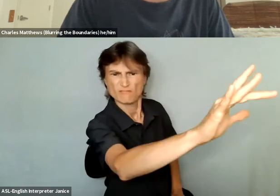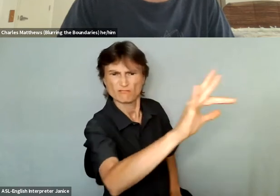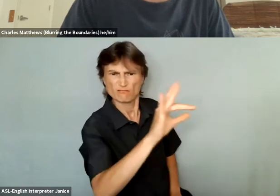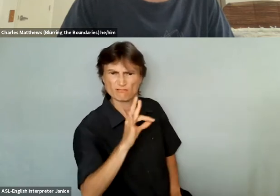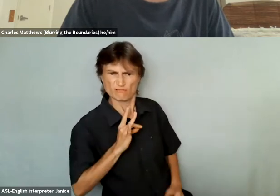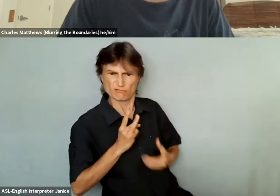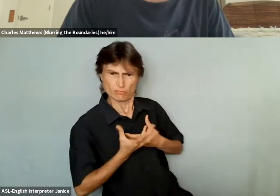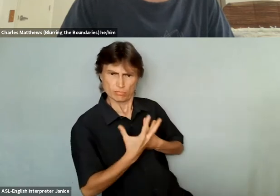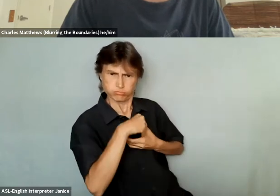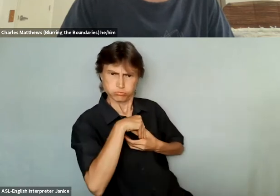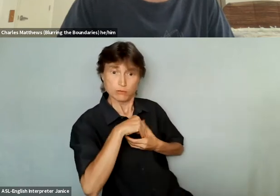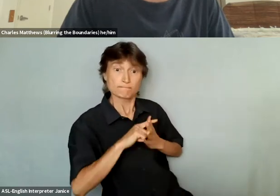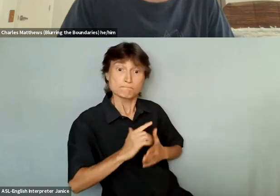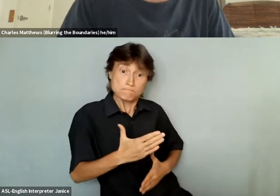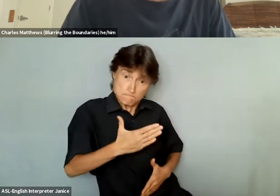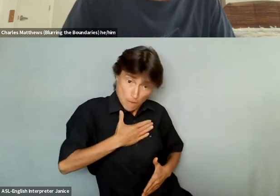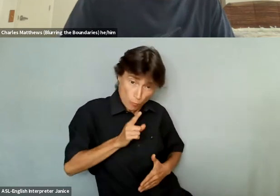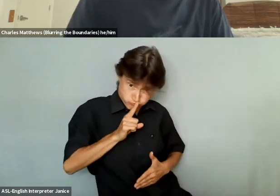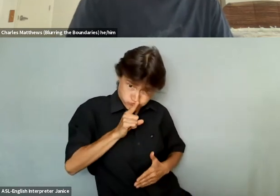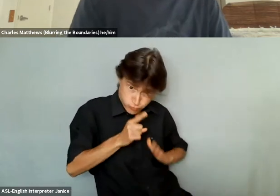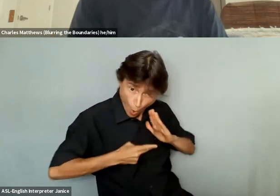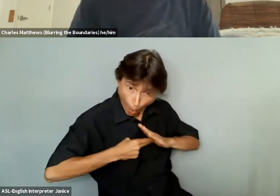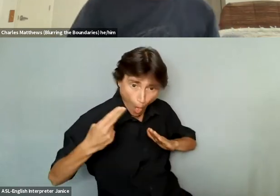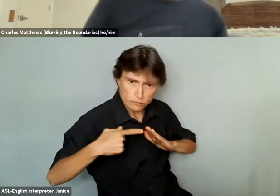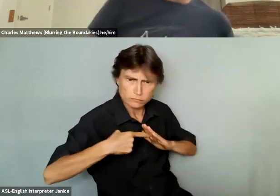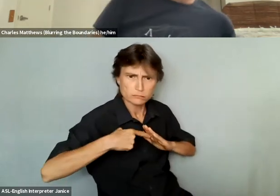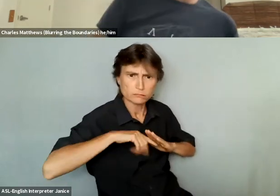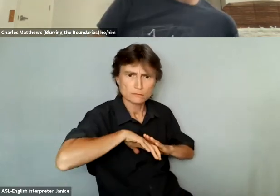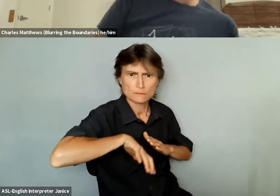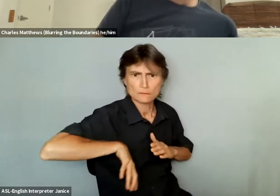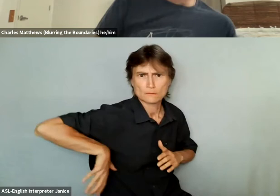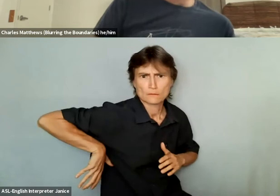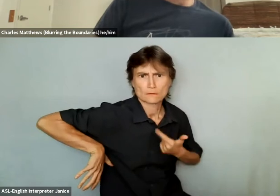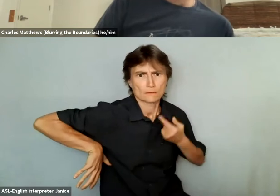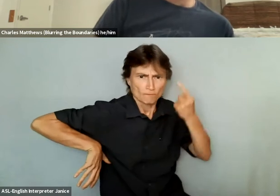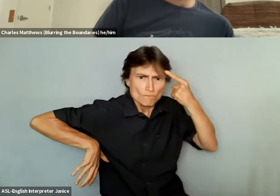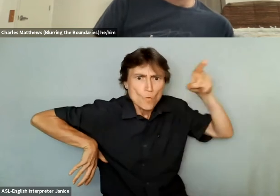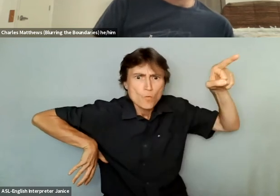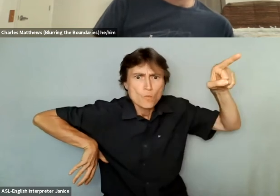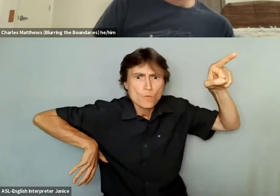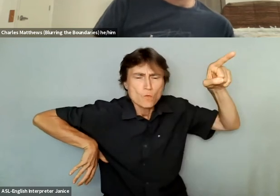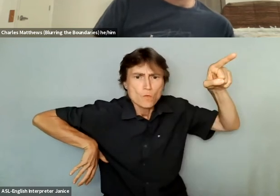like myself, particularly around what is considered